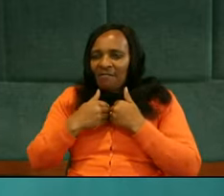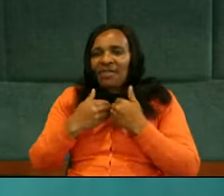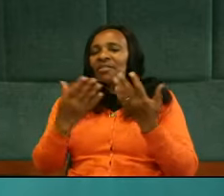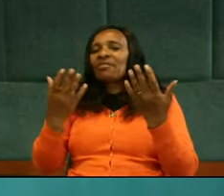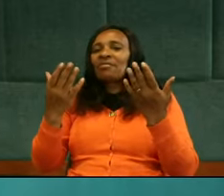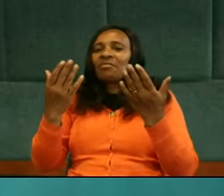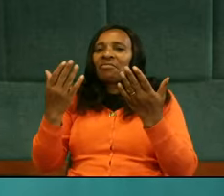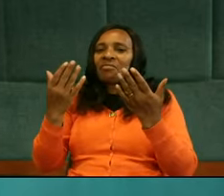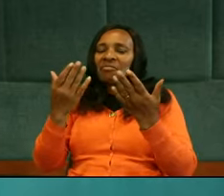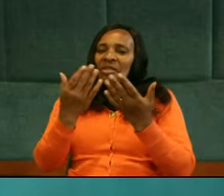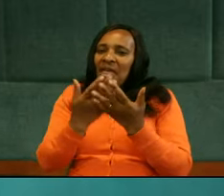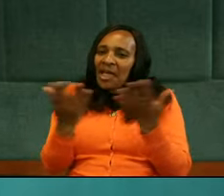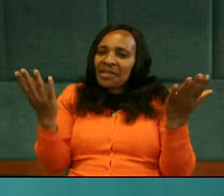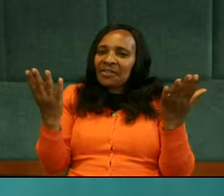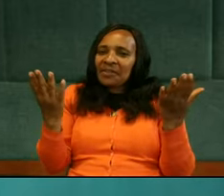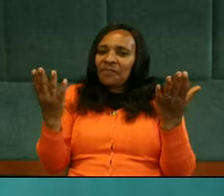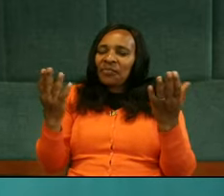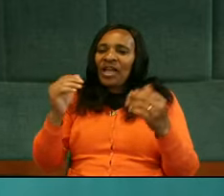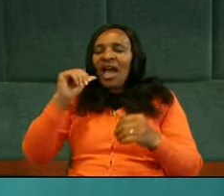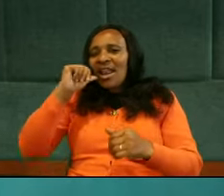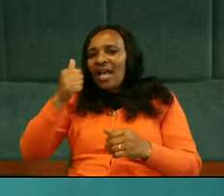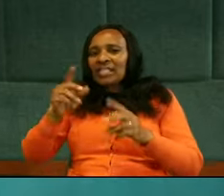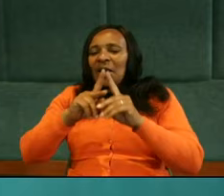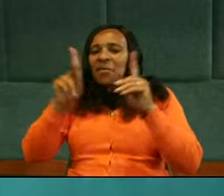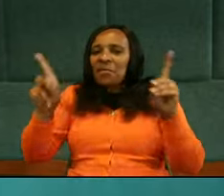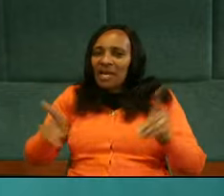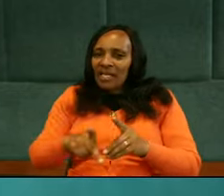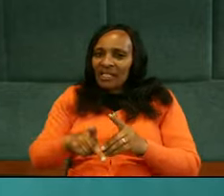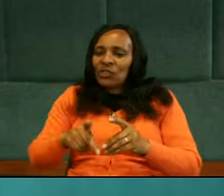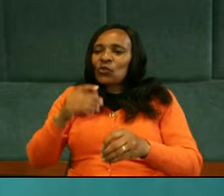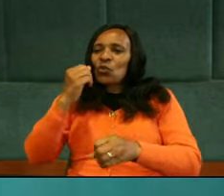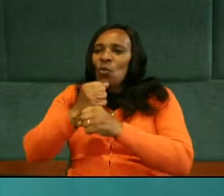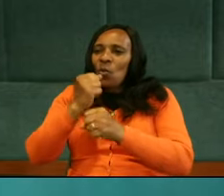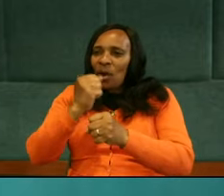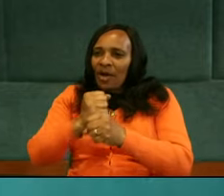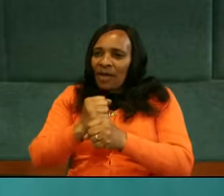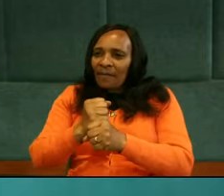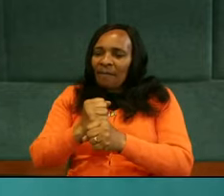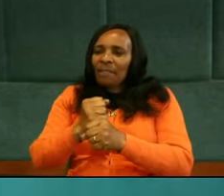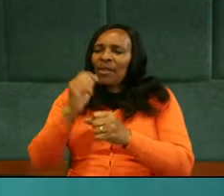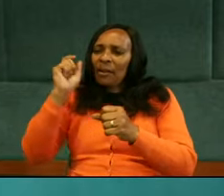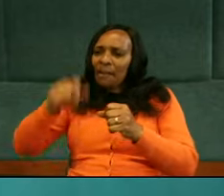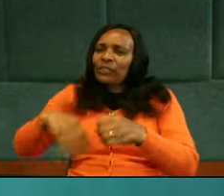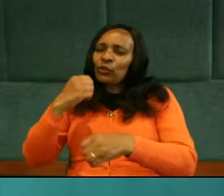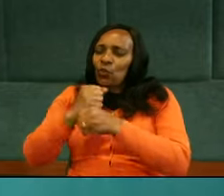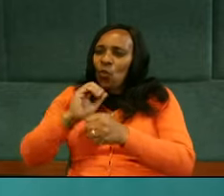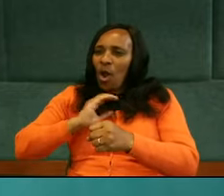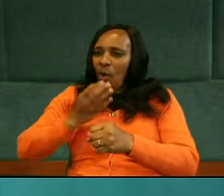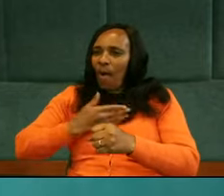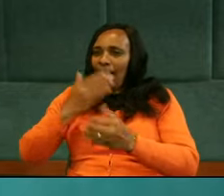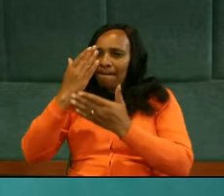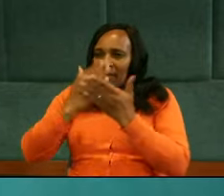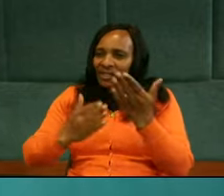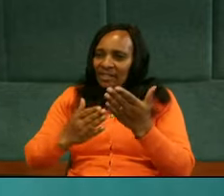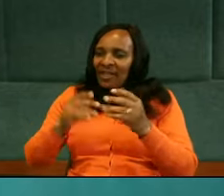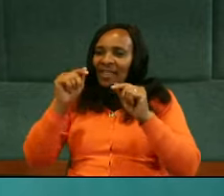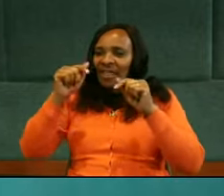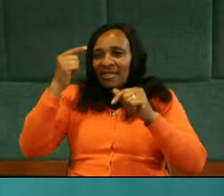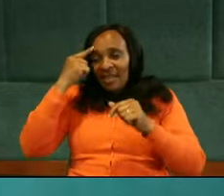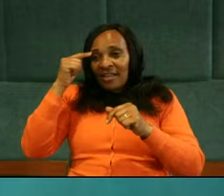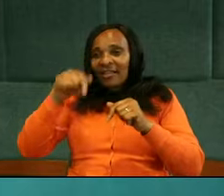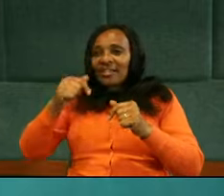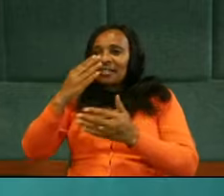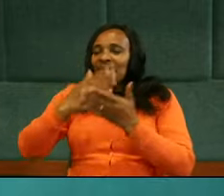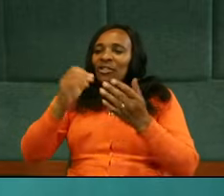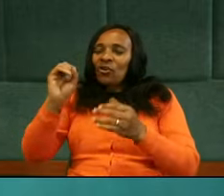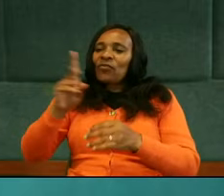job or a nice place to work, we still have to do our part. Mm-hmm. So I think this was also part of